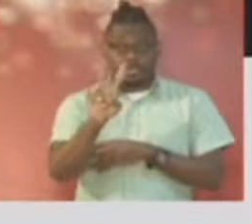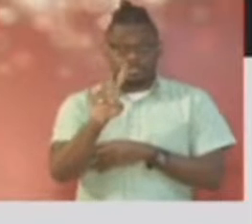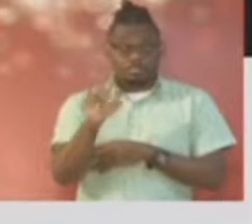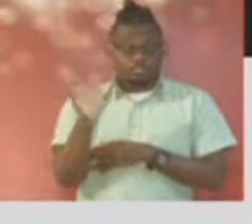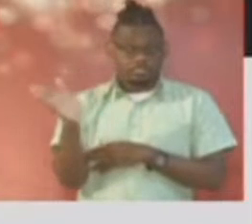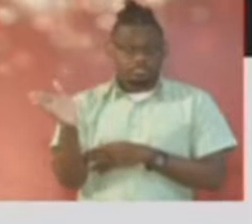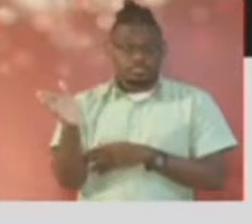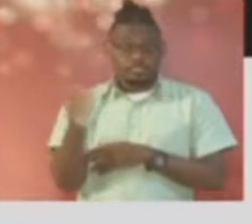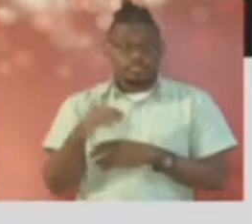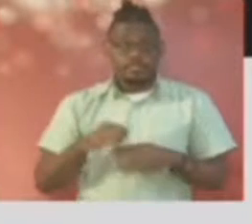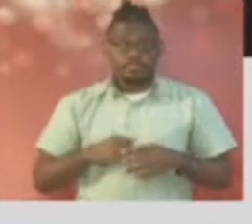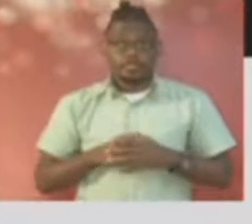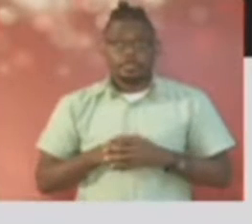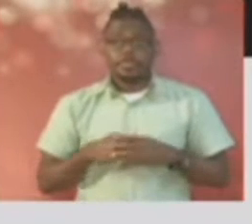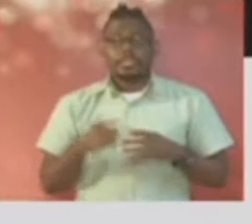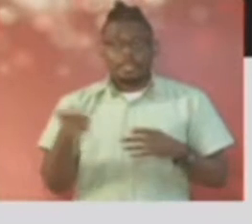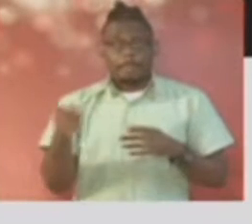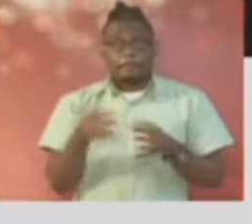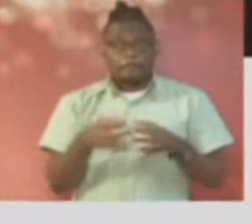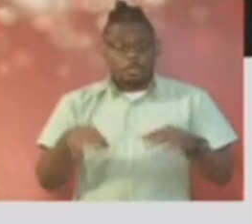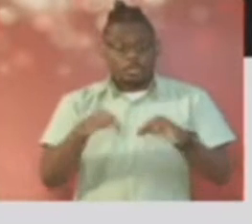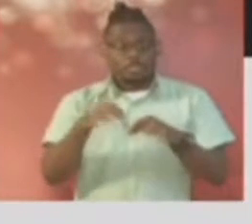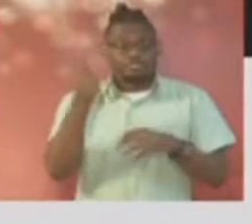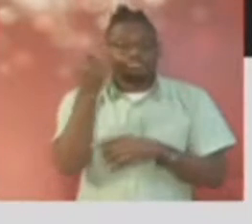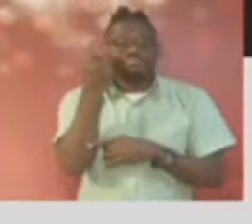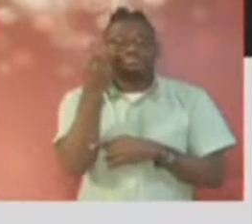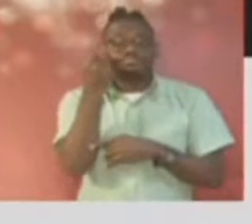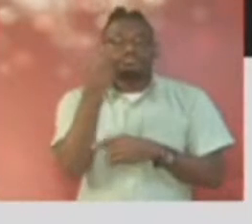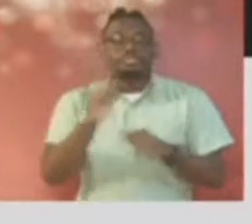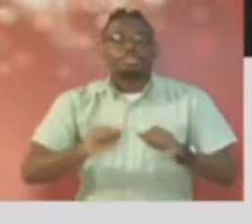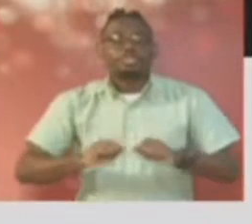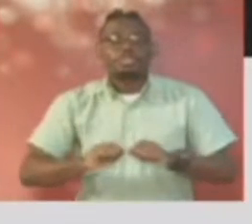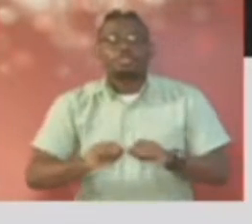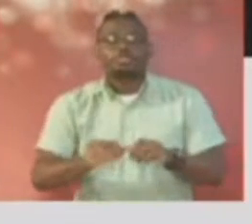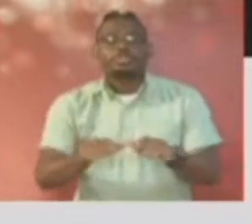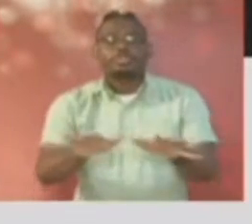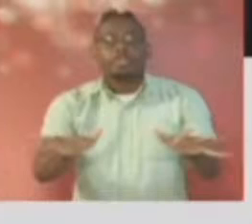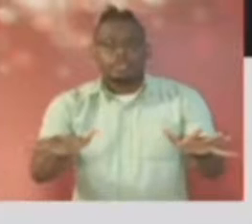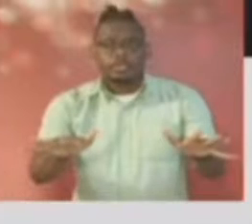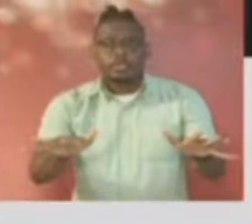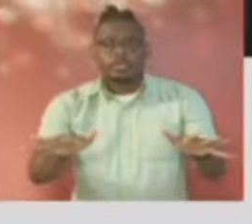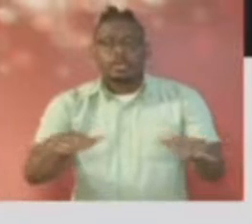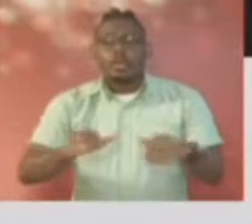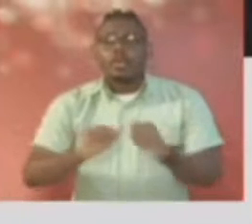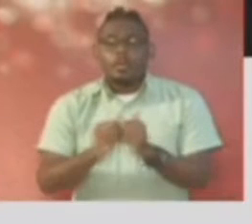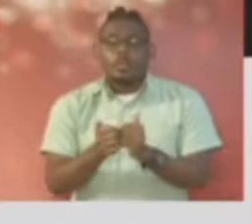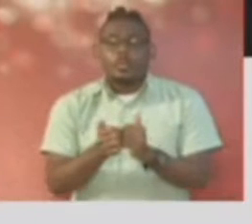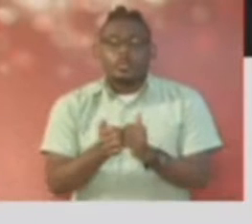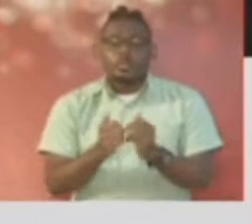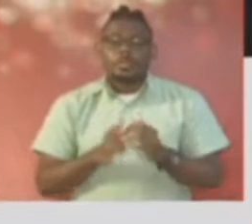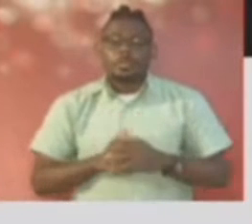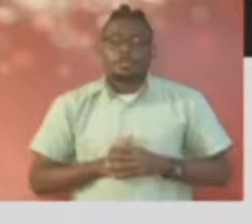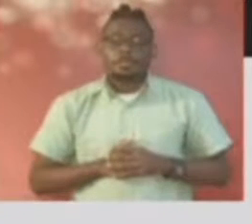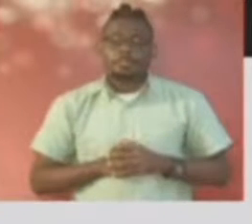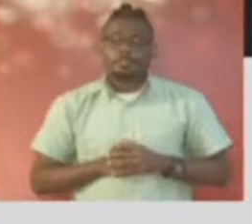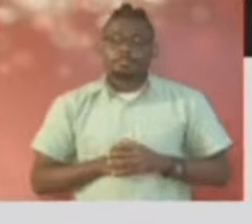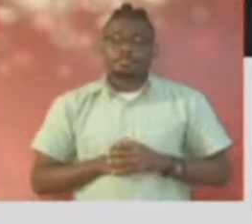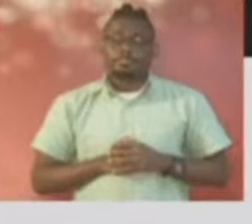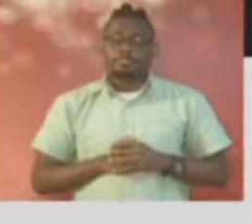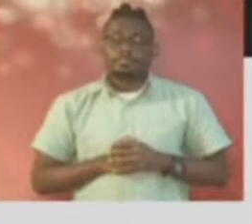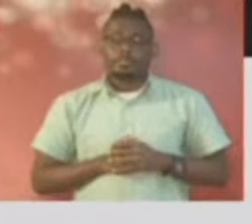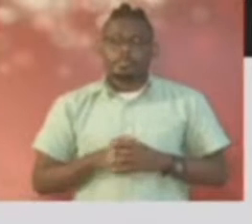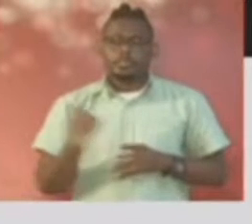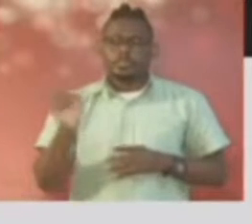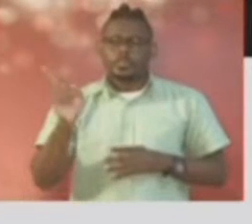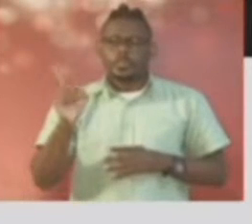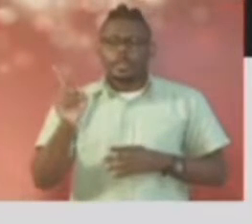It is important to note the spread of the cases across the counties, and we see that there's a preference, of course, for the densely populated areas,